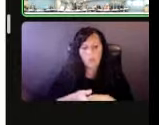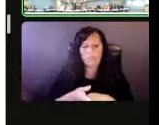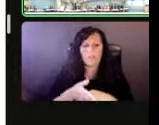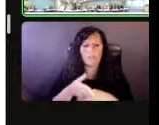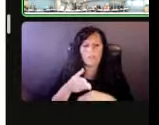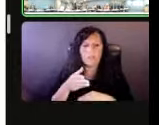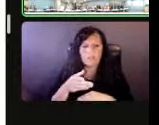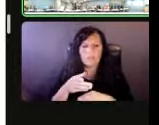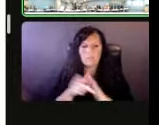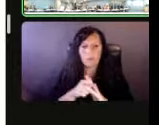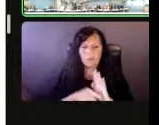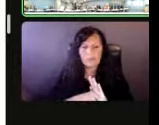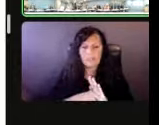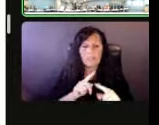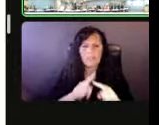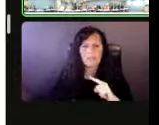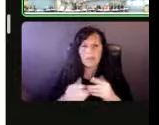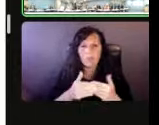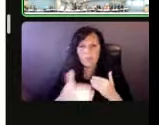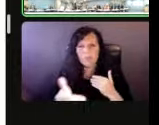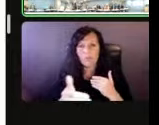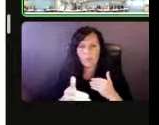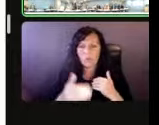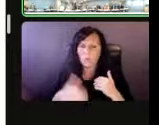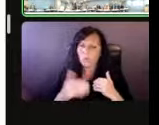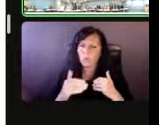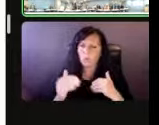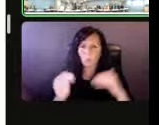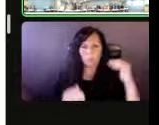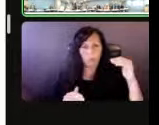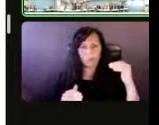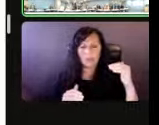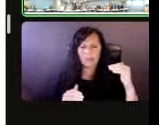is this extremely unbalanced